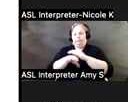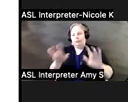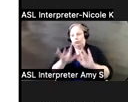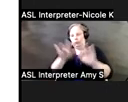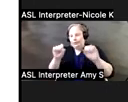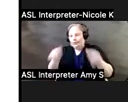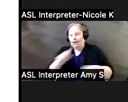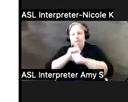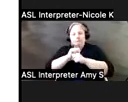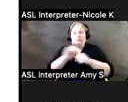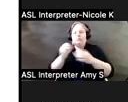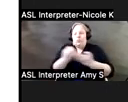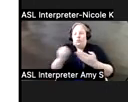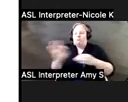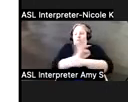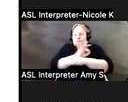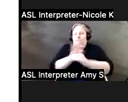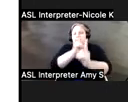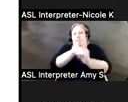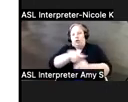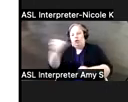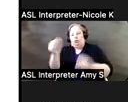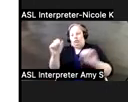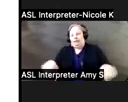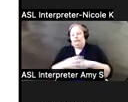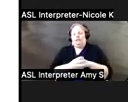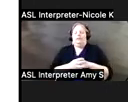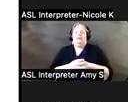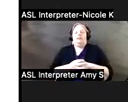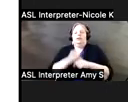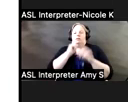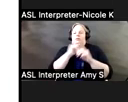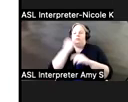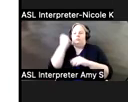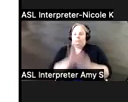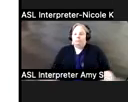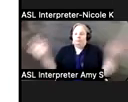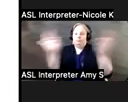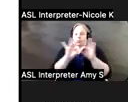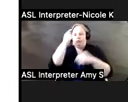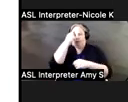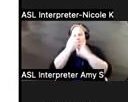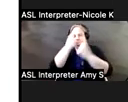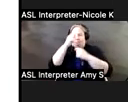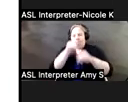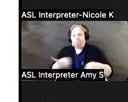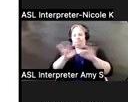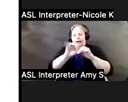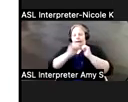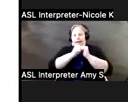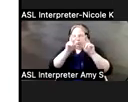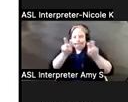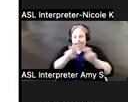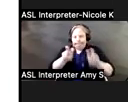it can be used for other areas besides just gaming. And some really important reasons to look at adaptive gaming equipment as a way to introduce someone to